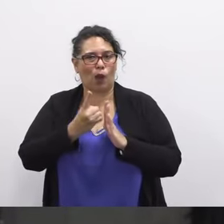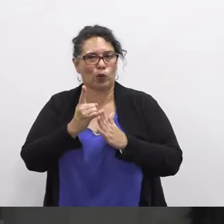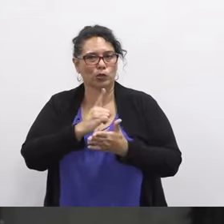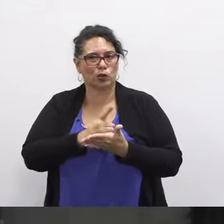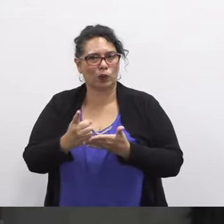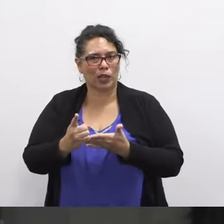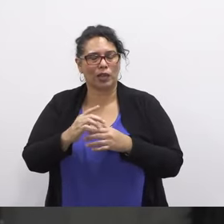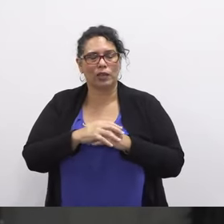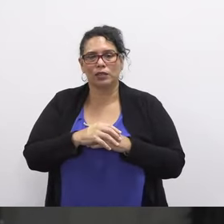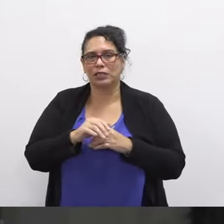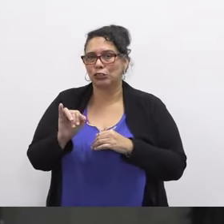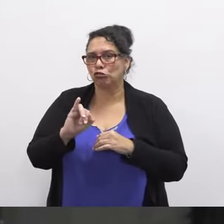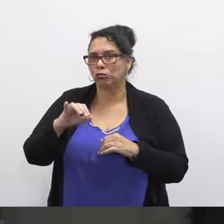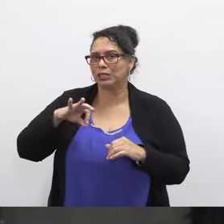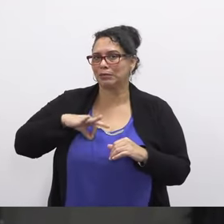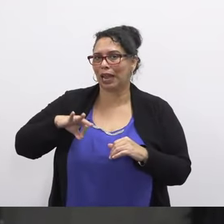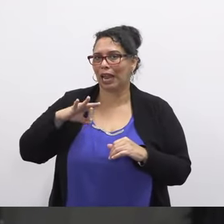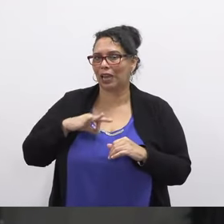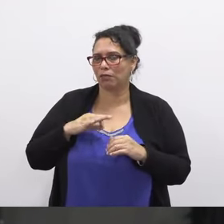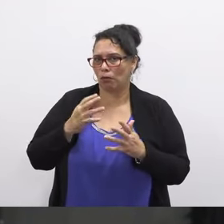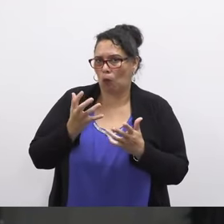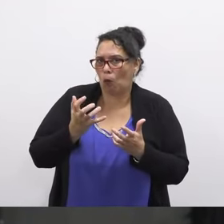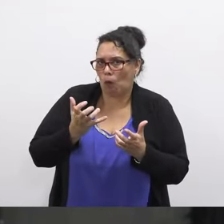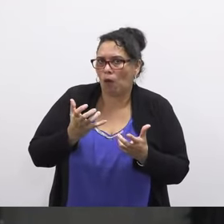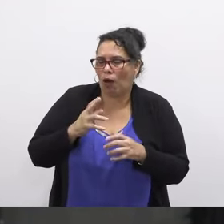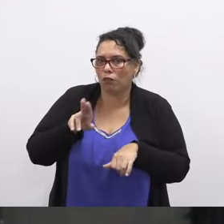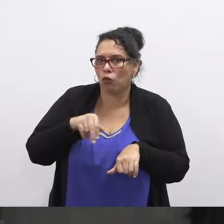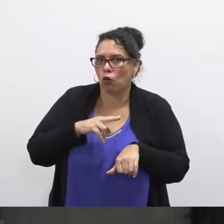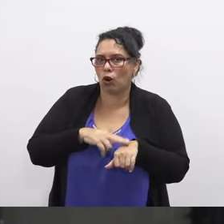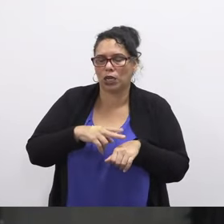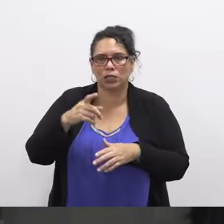Although insurance benefits are desirable and the